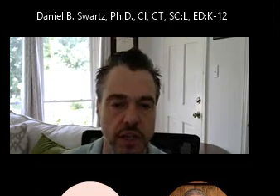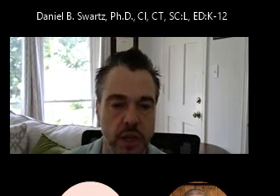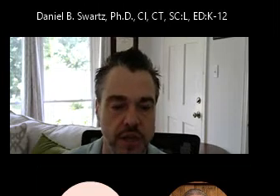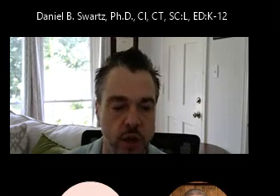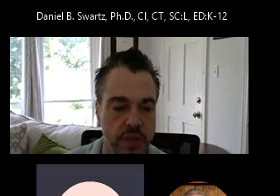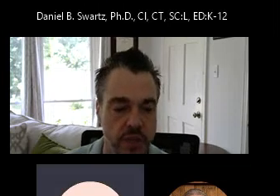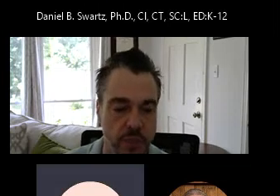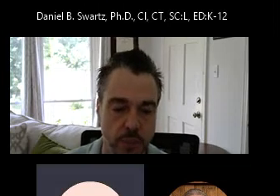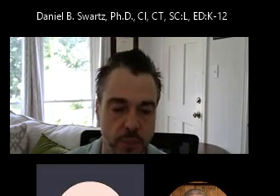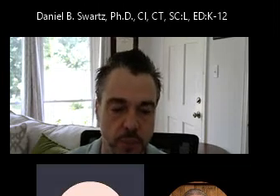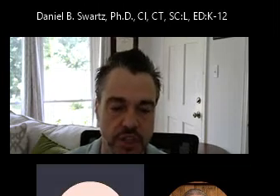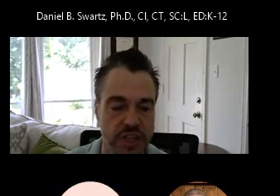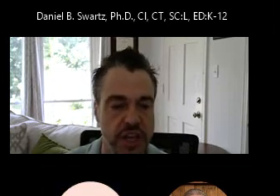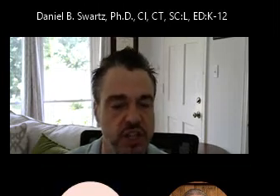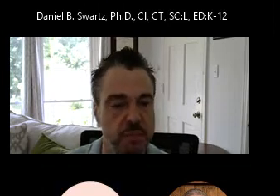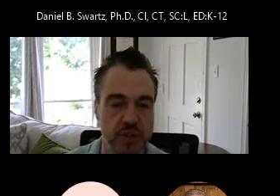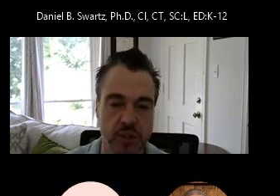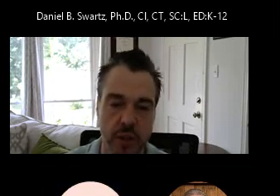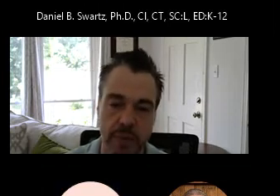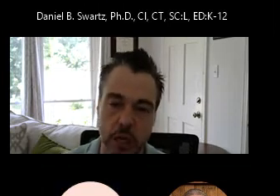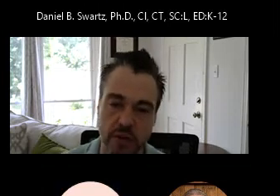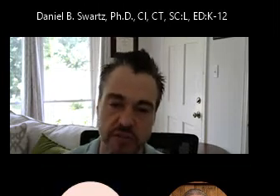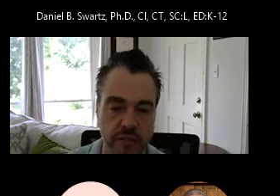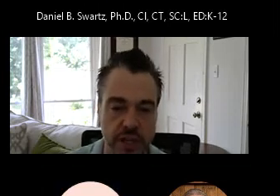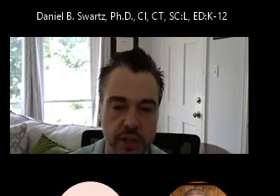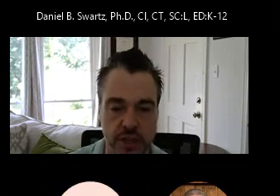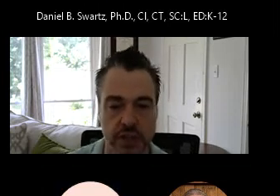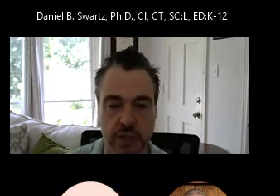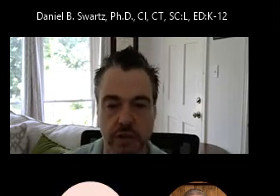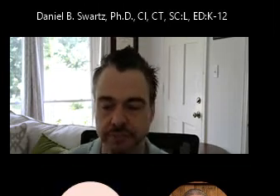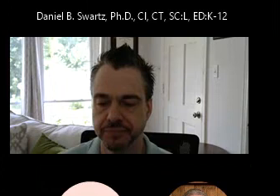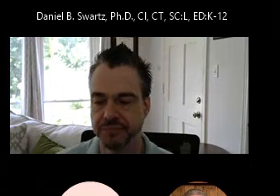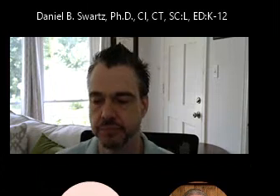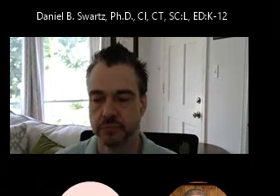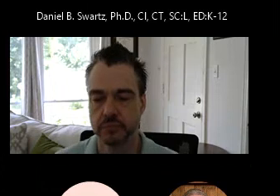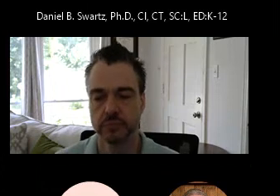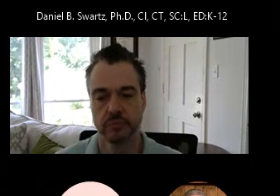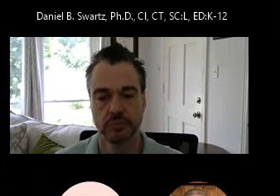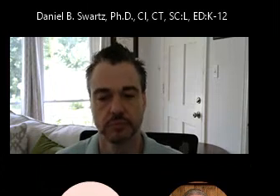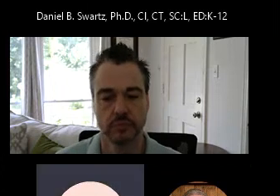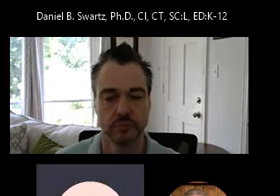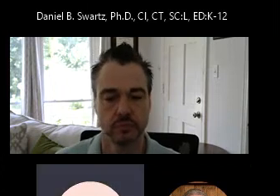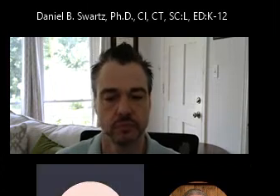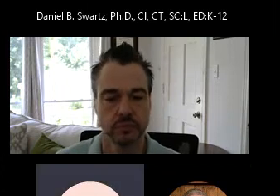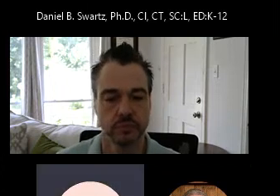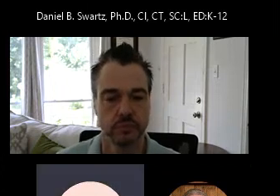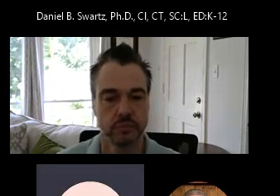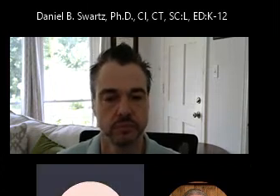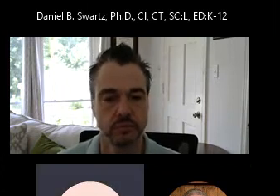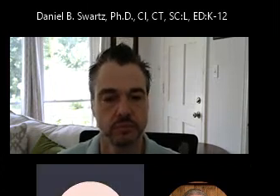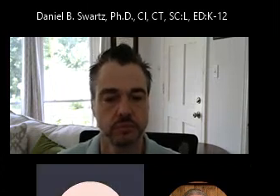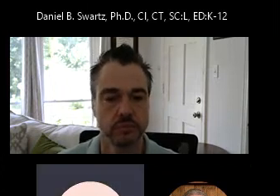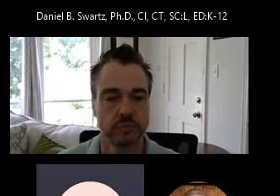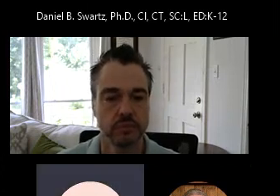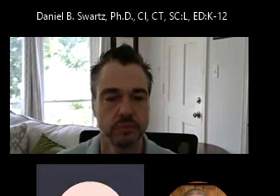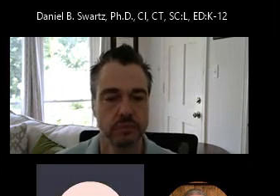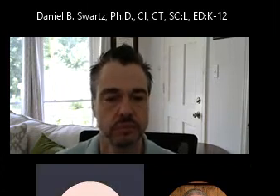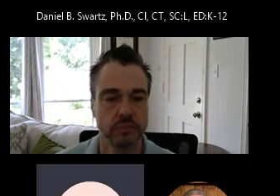Thanks, Leah, and let me know. Sure. I'm in the presentation mode, so let me know if the video gets clearer. We sure will. Looks